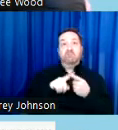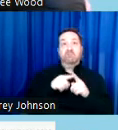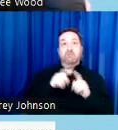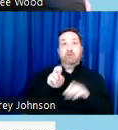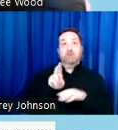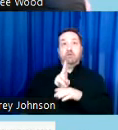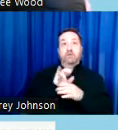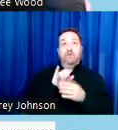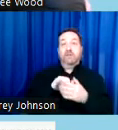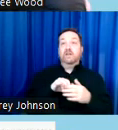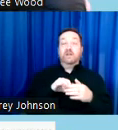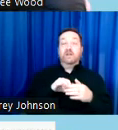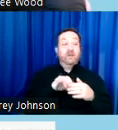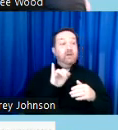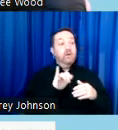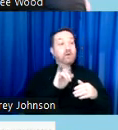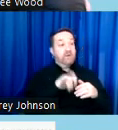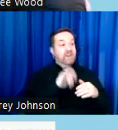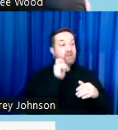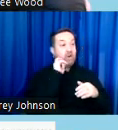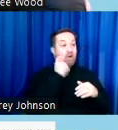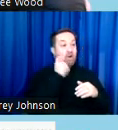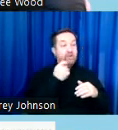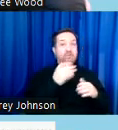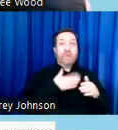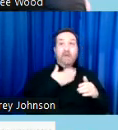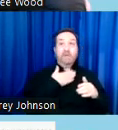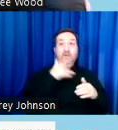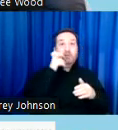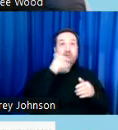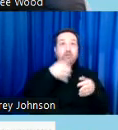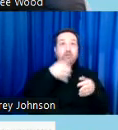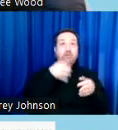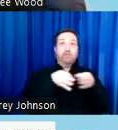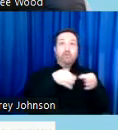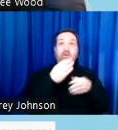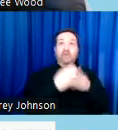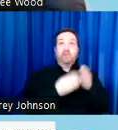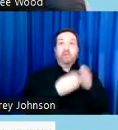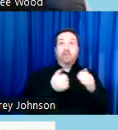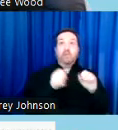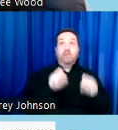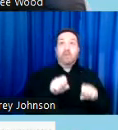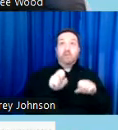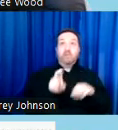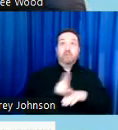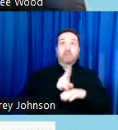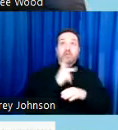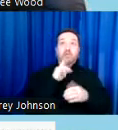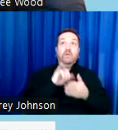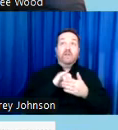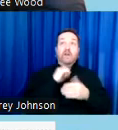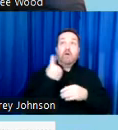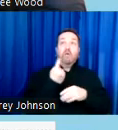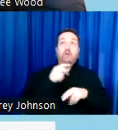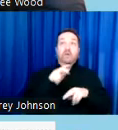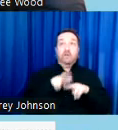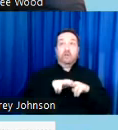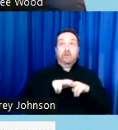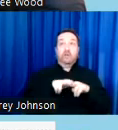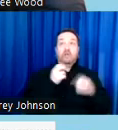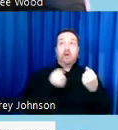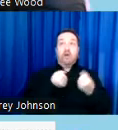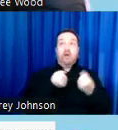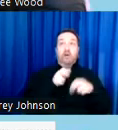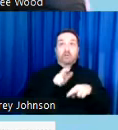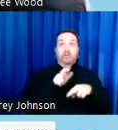Okay, that is awesome. You know, I'm glad to hear you describe some other possible uses for this than the car's like seat that you